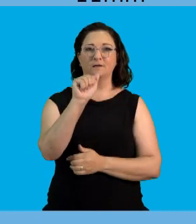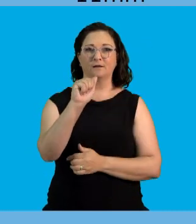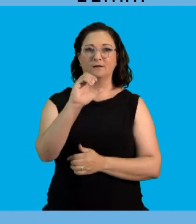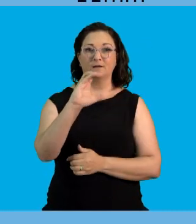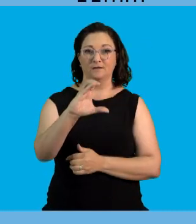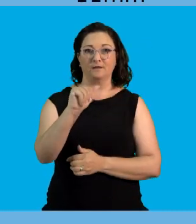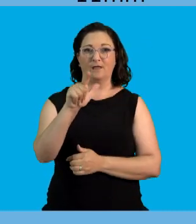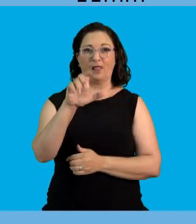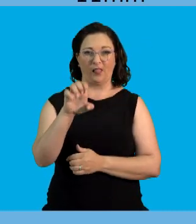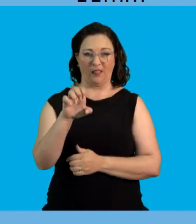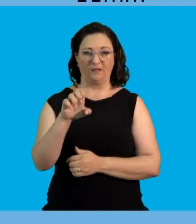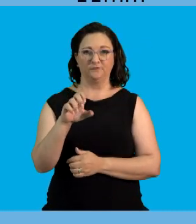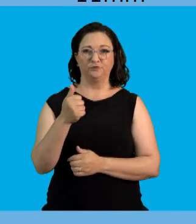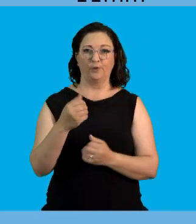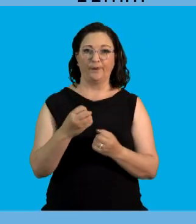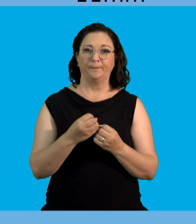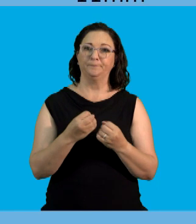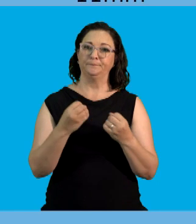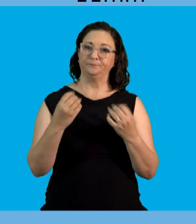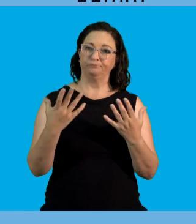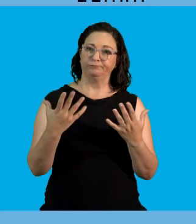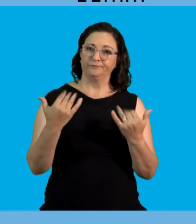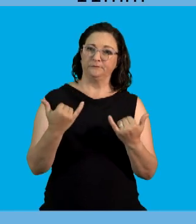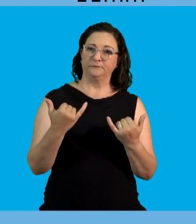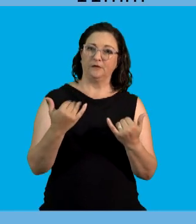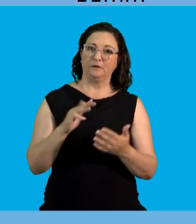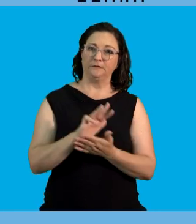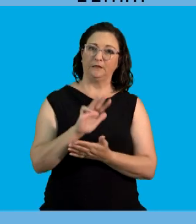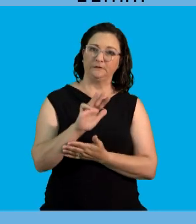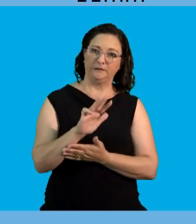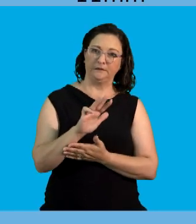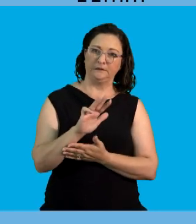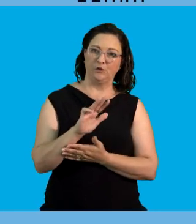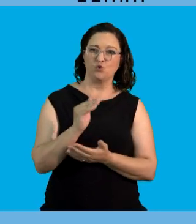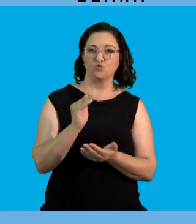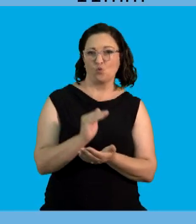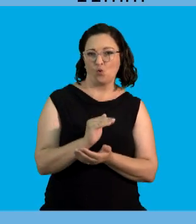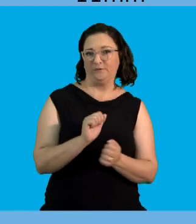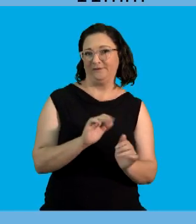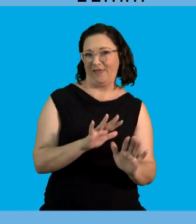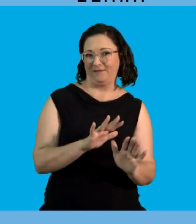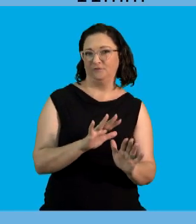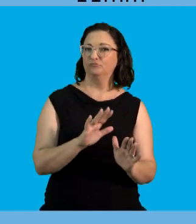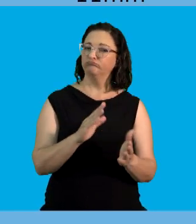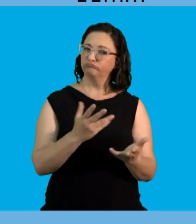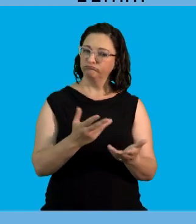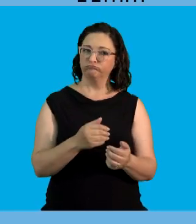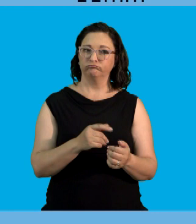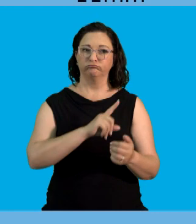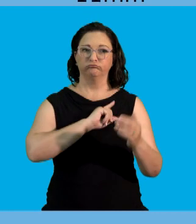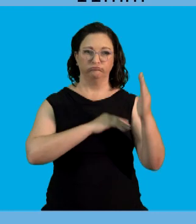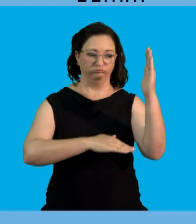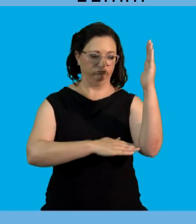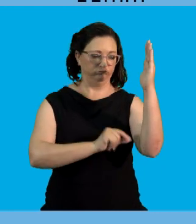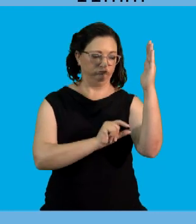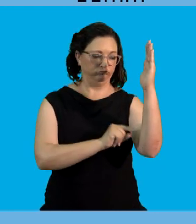and the biggest one is 19. So we can choose a suitable scale that we can use. So if we start from 10 and